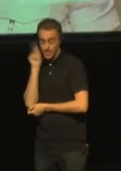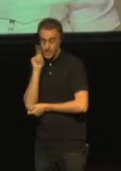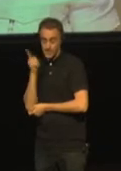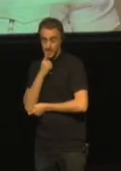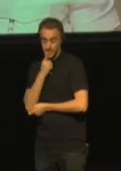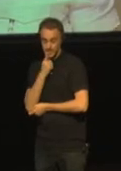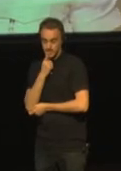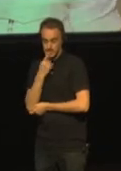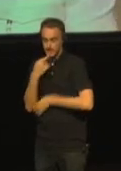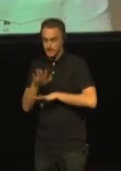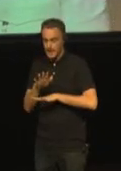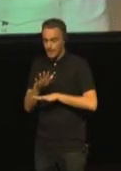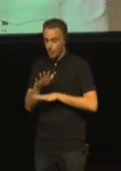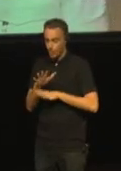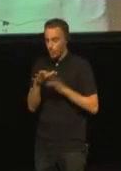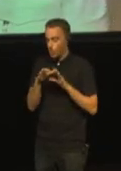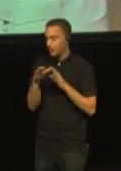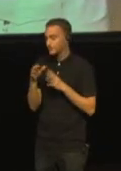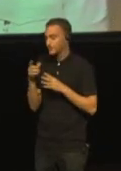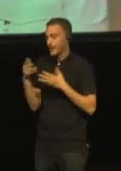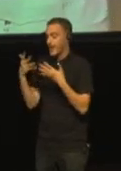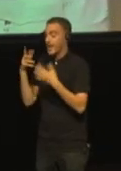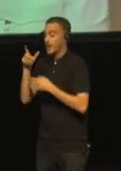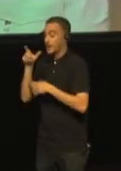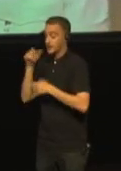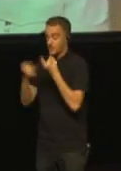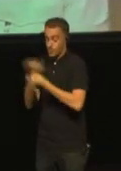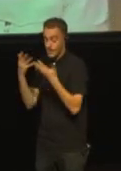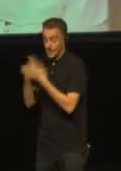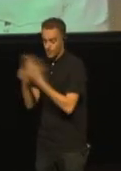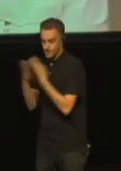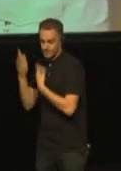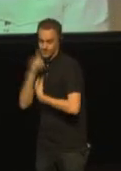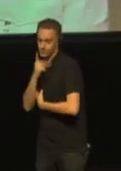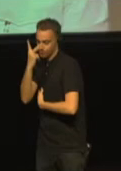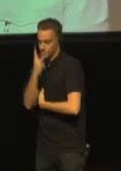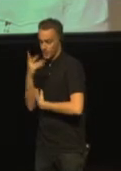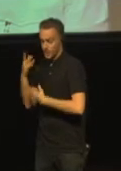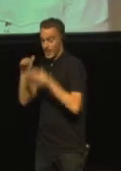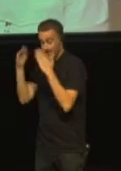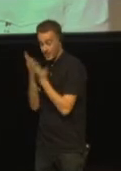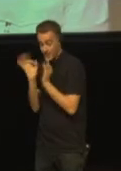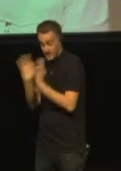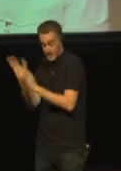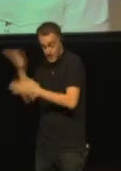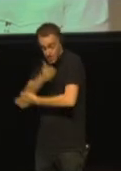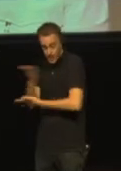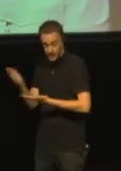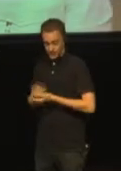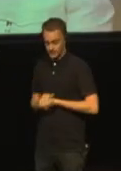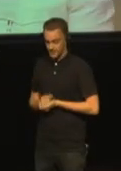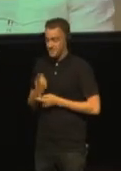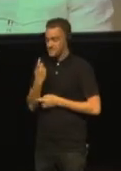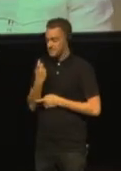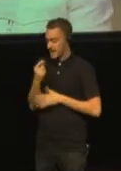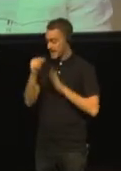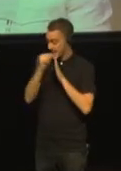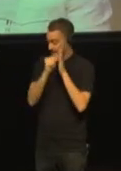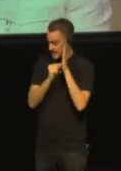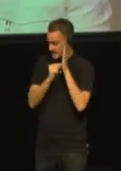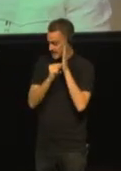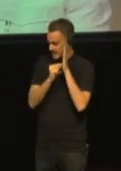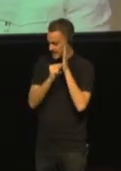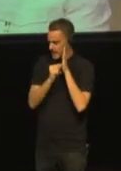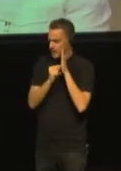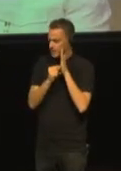What is the issue here? Is the lack of specially trained educators and the lack of statutory funding for deafblind specific